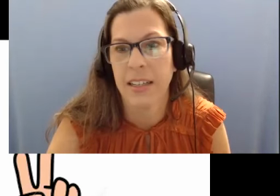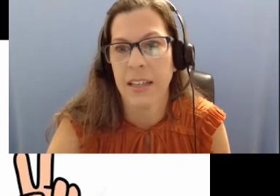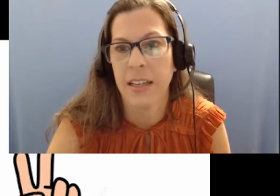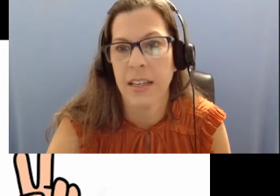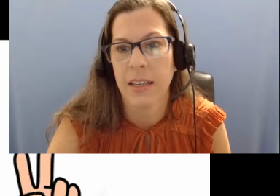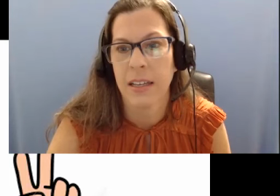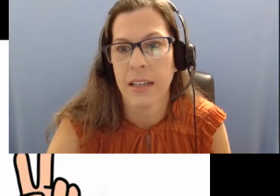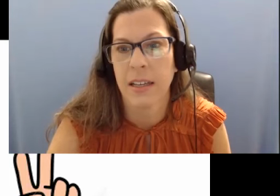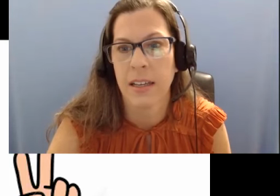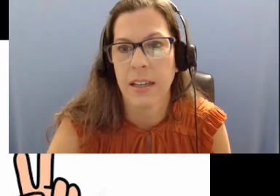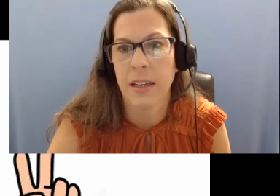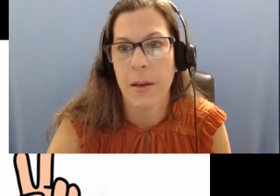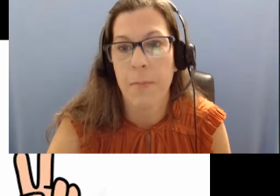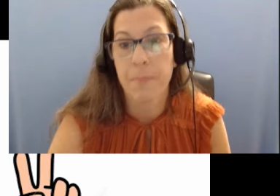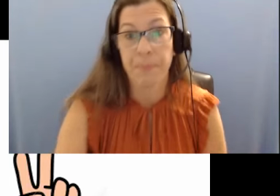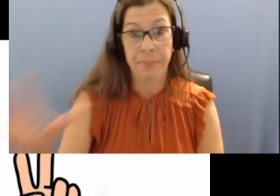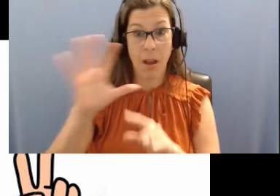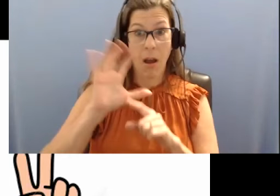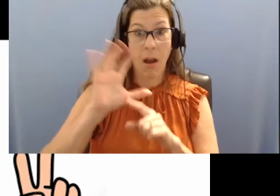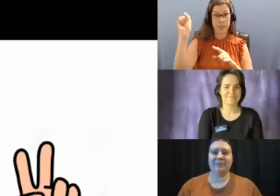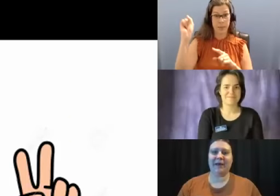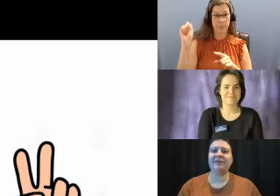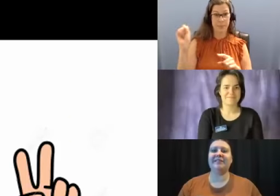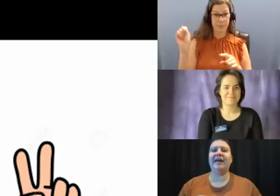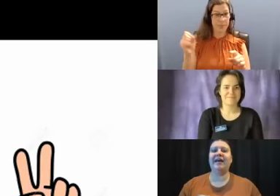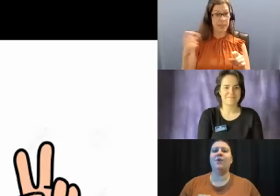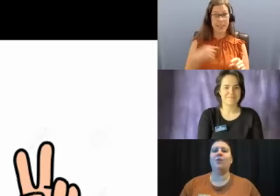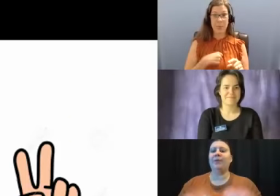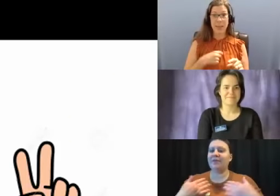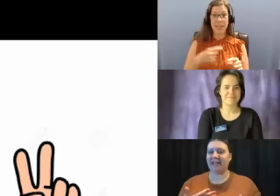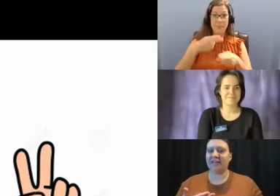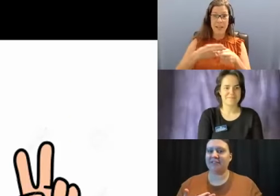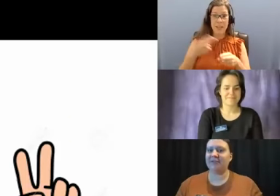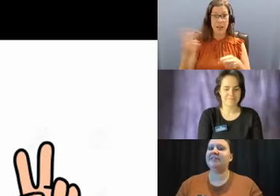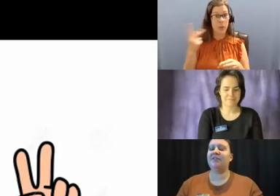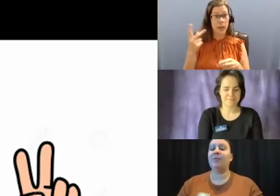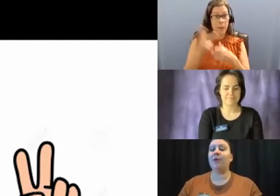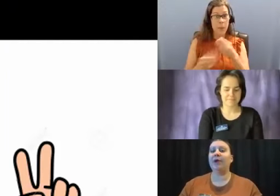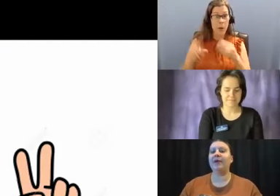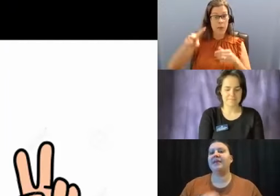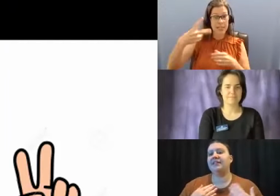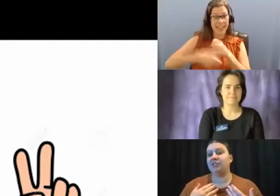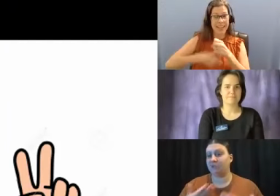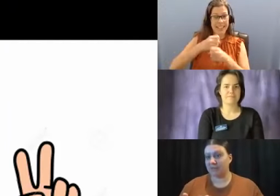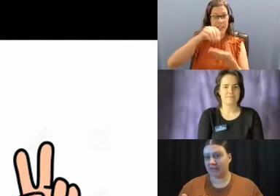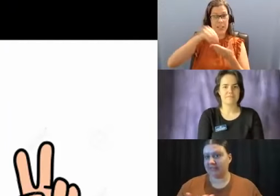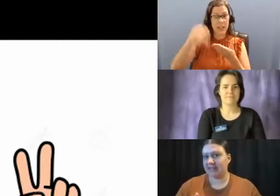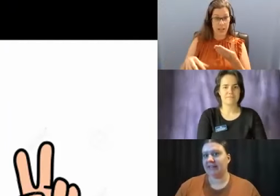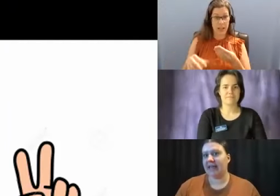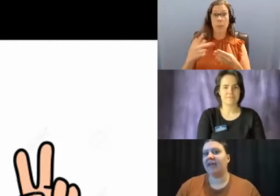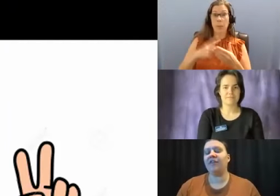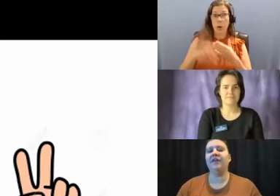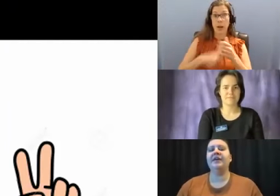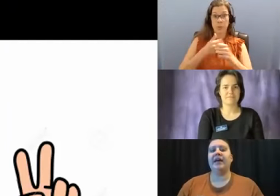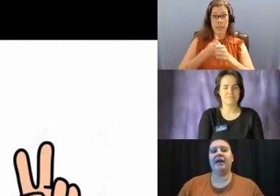Awesome. All right, so like we talked about, we're both 2nd year students, so the program is 2 years